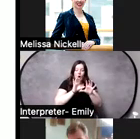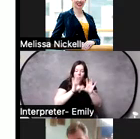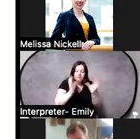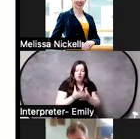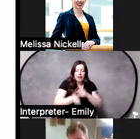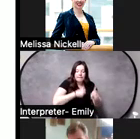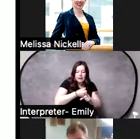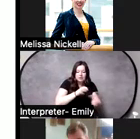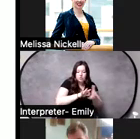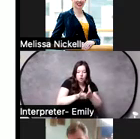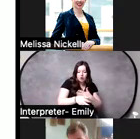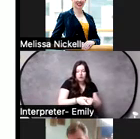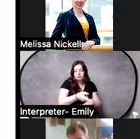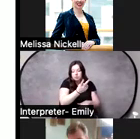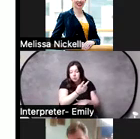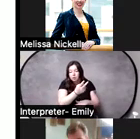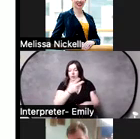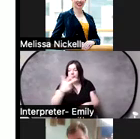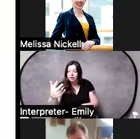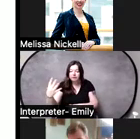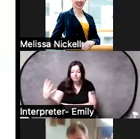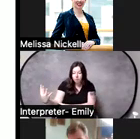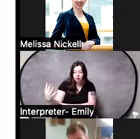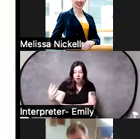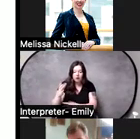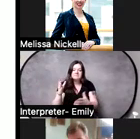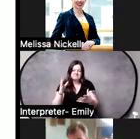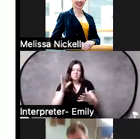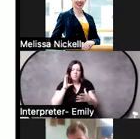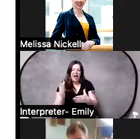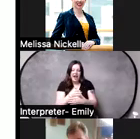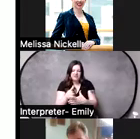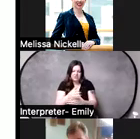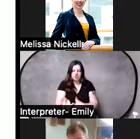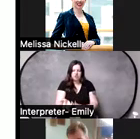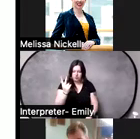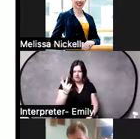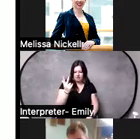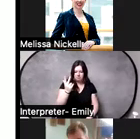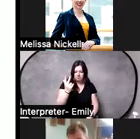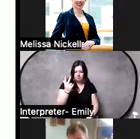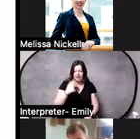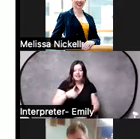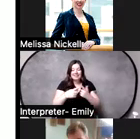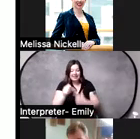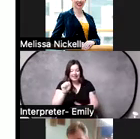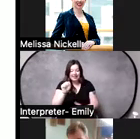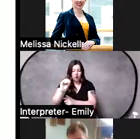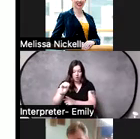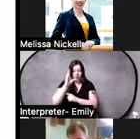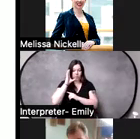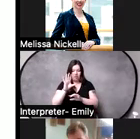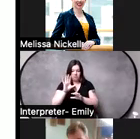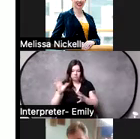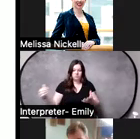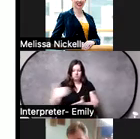the SRO is going to take all the grants in that study section and look at those scores, and they're going to basically divide the